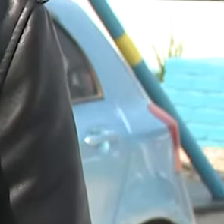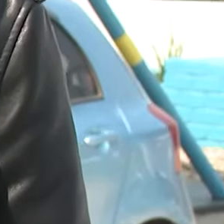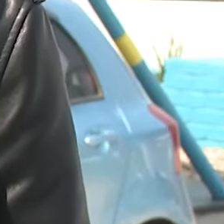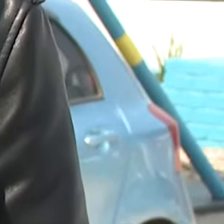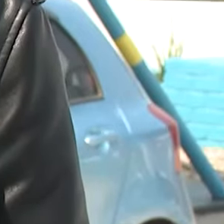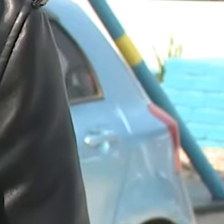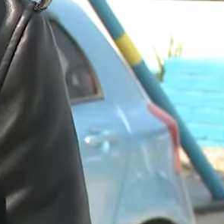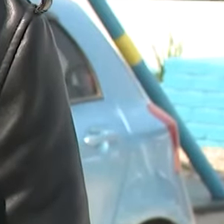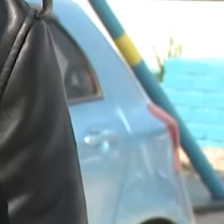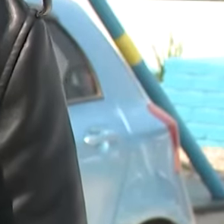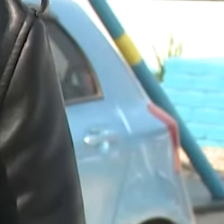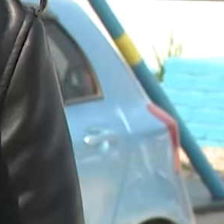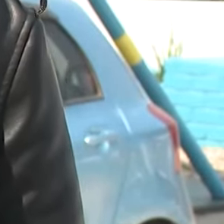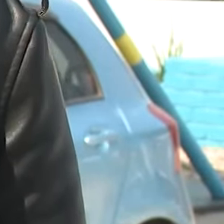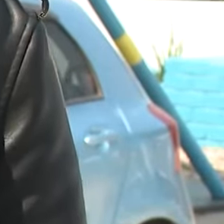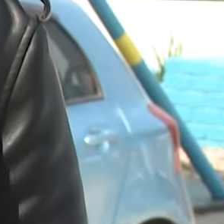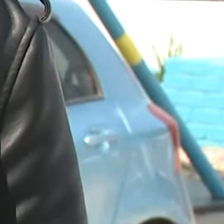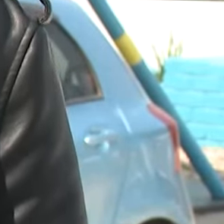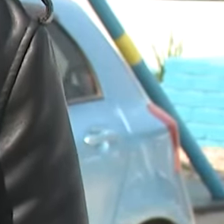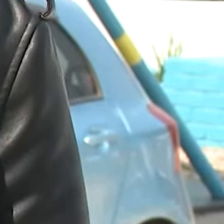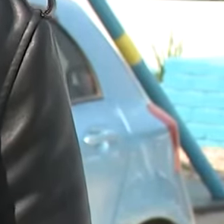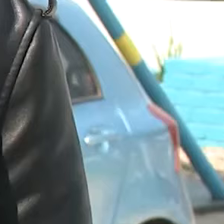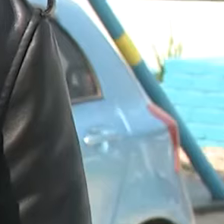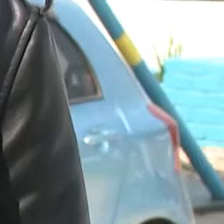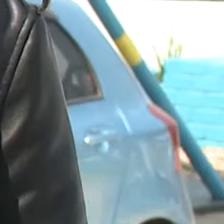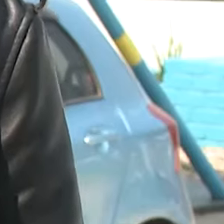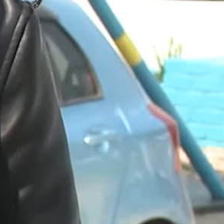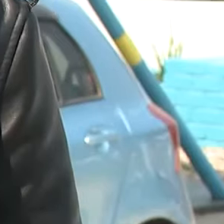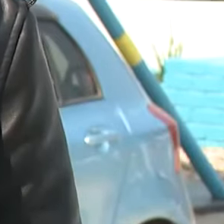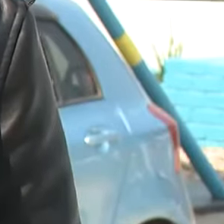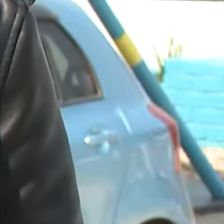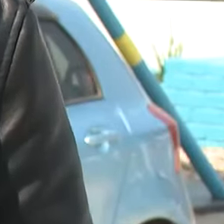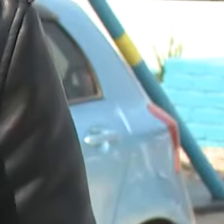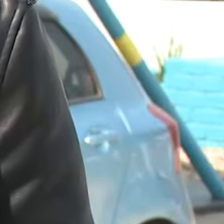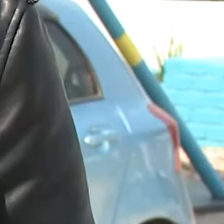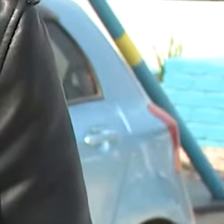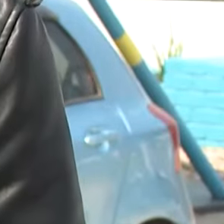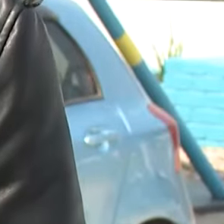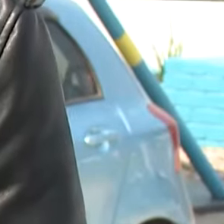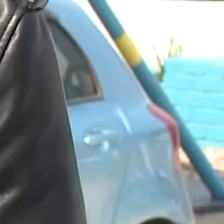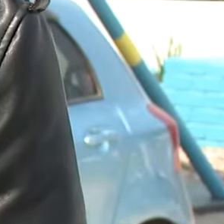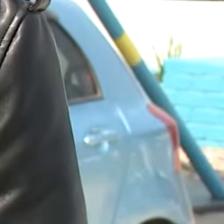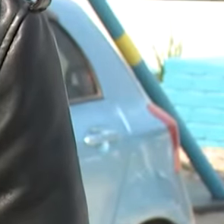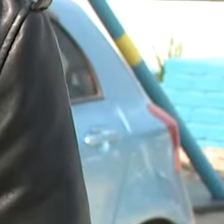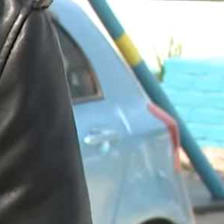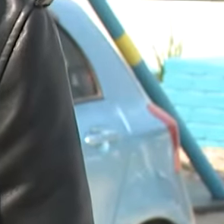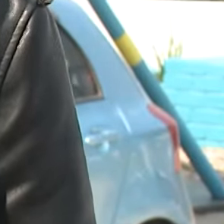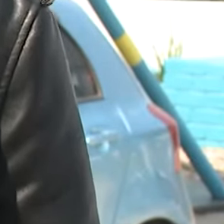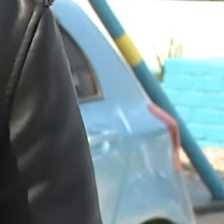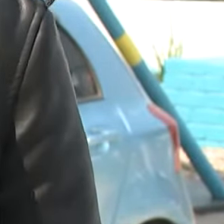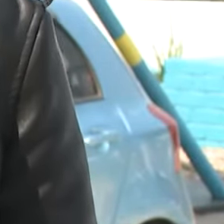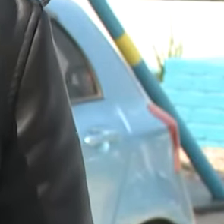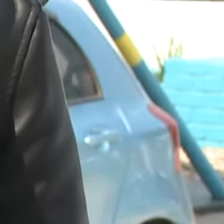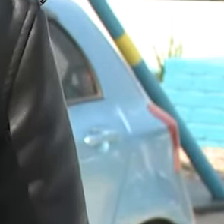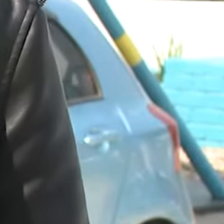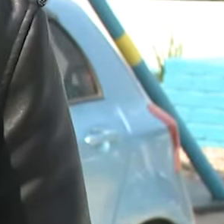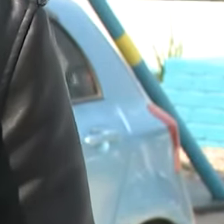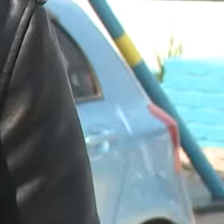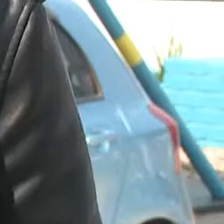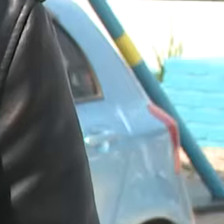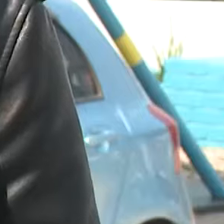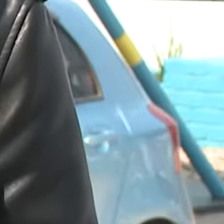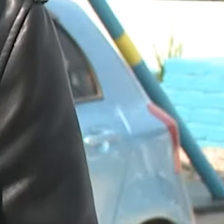Environment Department will be showing what they are doing in the department and various activities. We have Energy